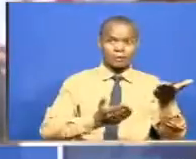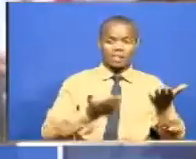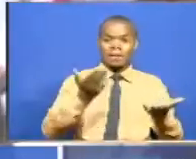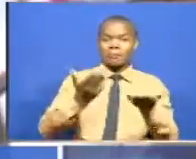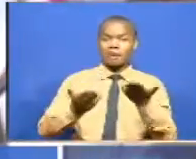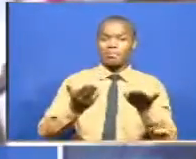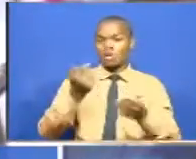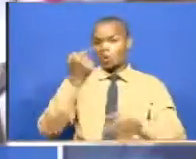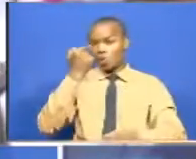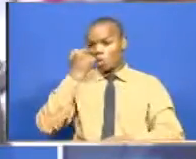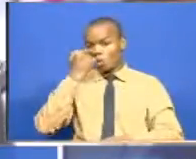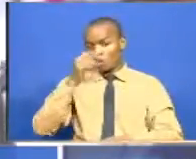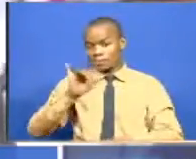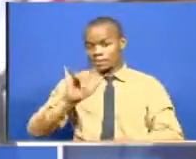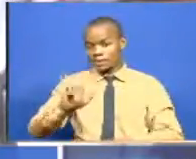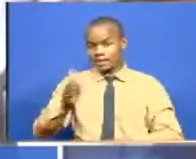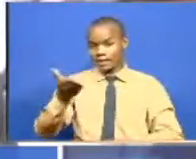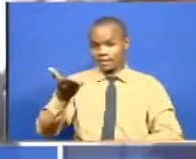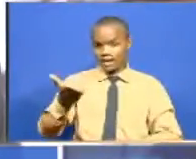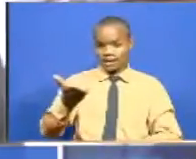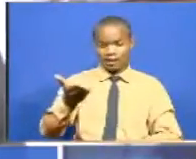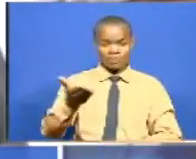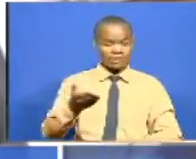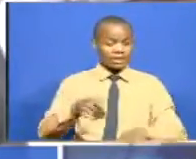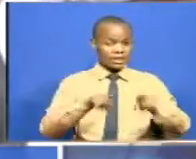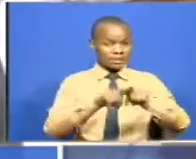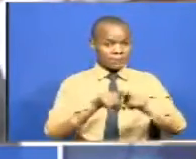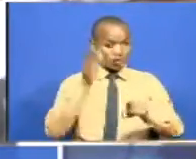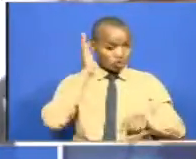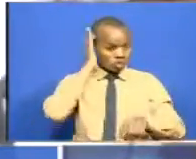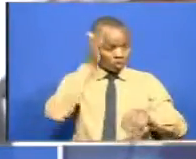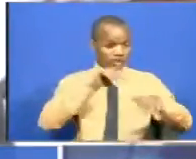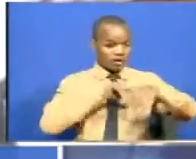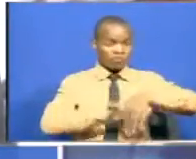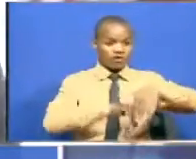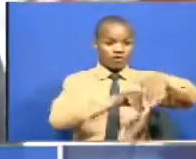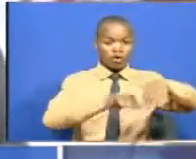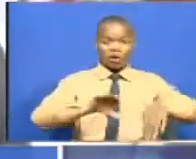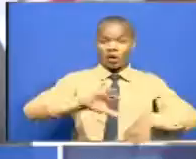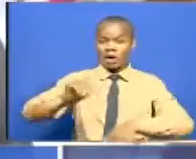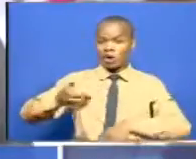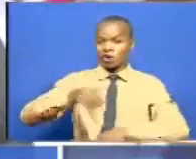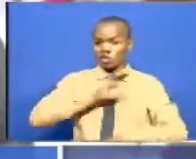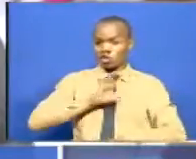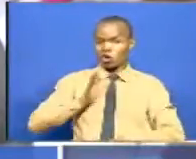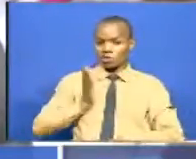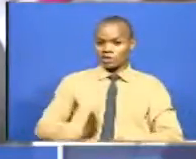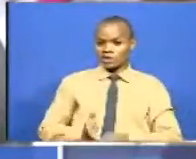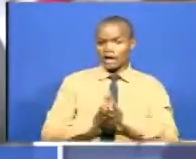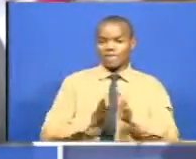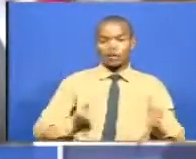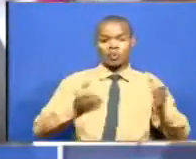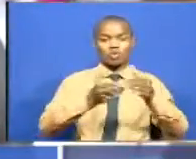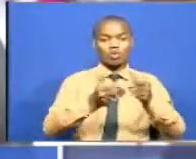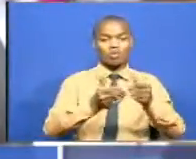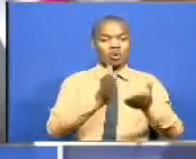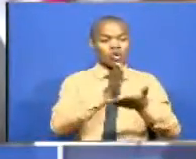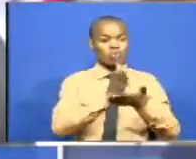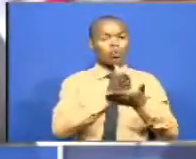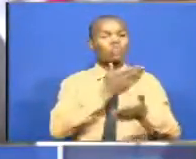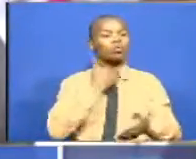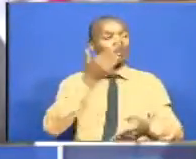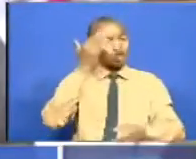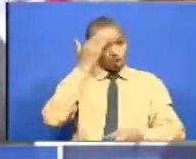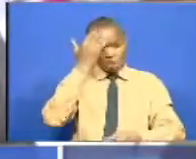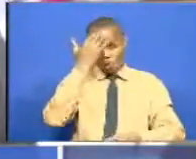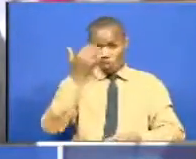left at home, and we are following that up. Our county commissioner and the team are following up those students who